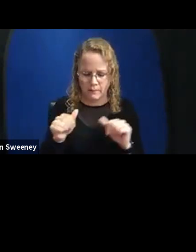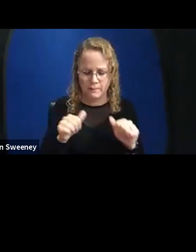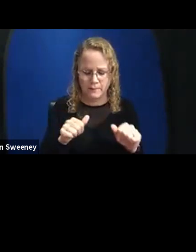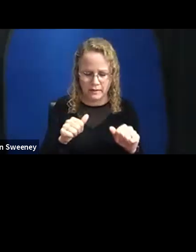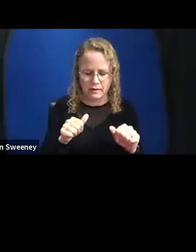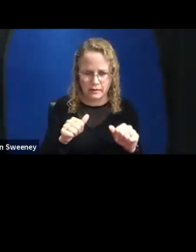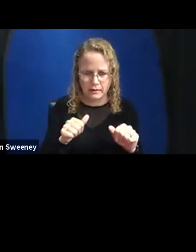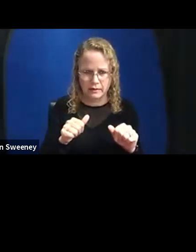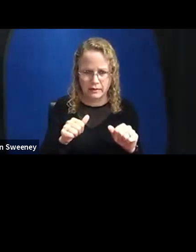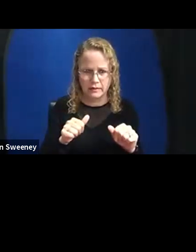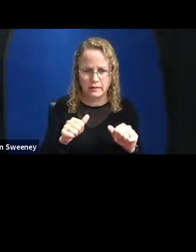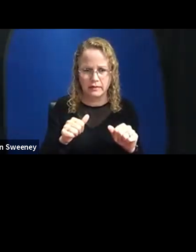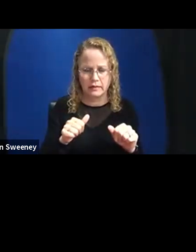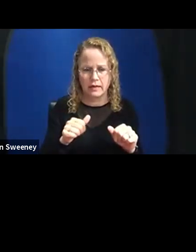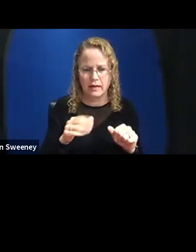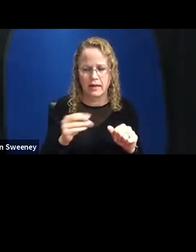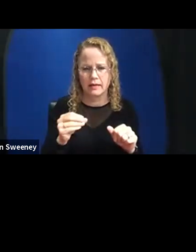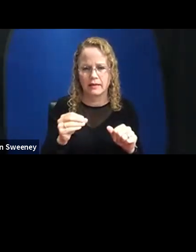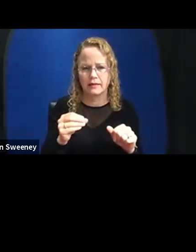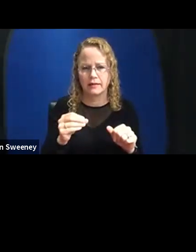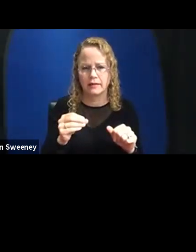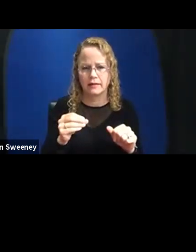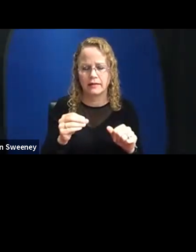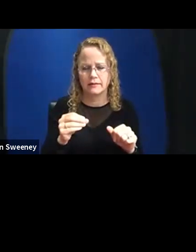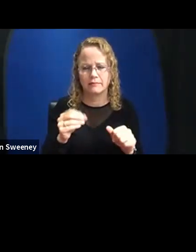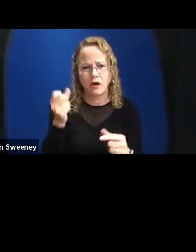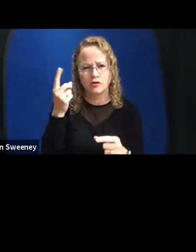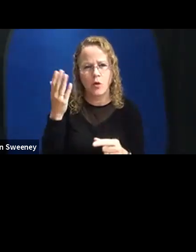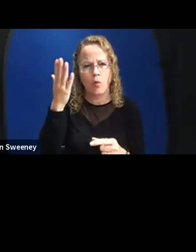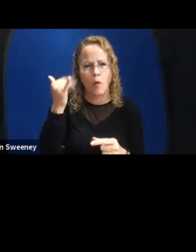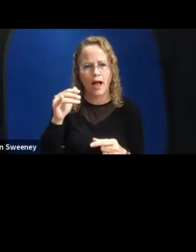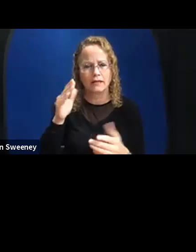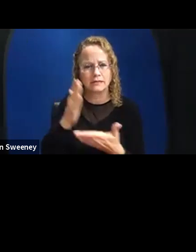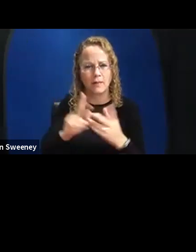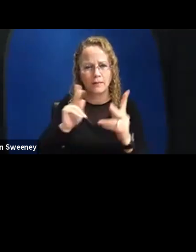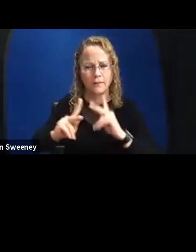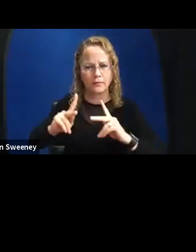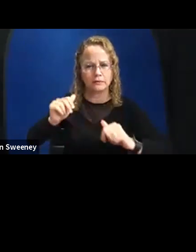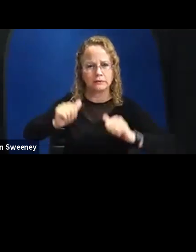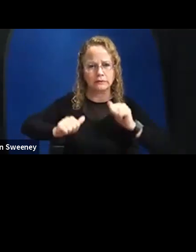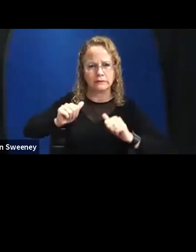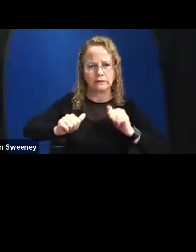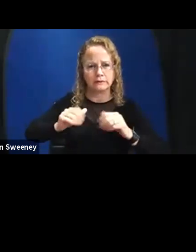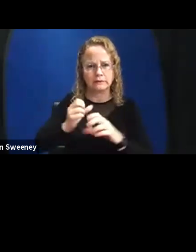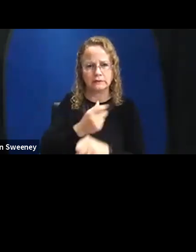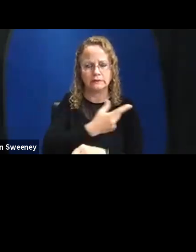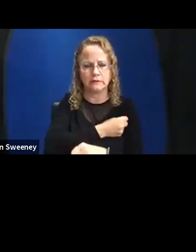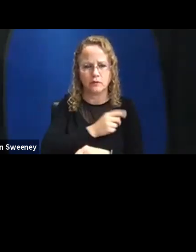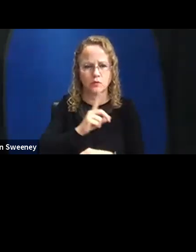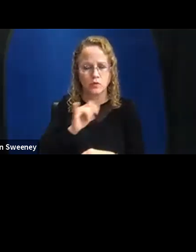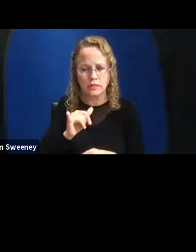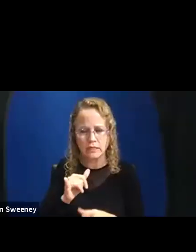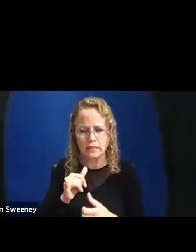insistence on accepting why there is hesitancy, and really diving into, okay,